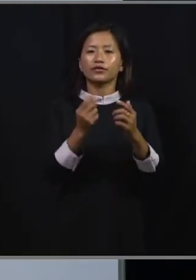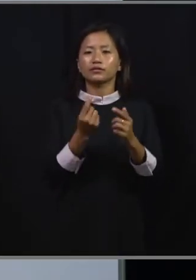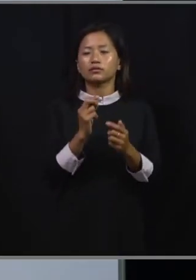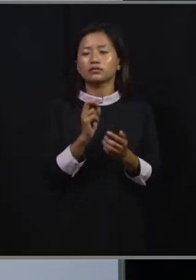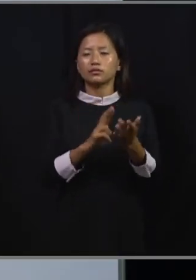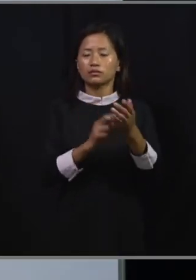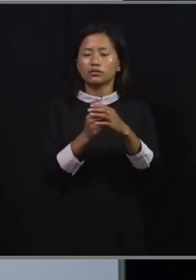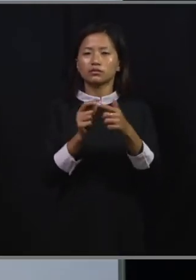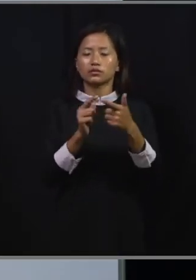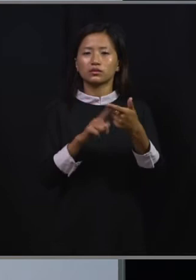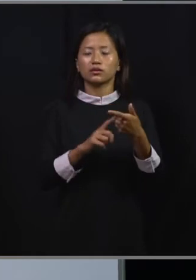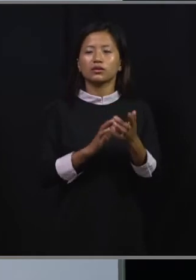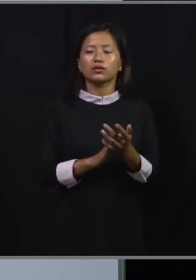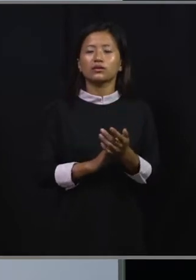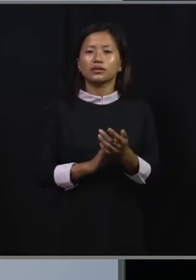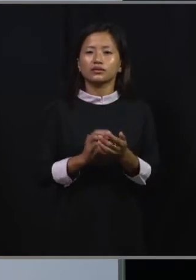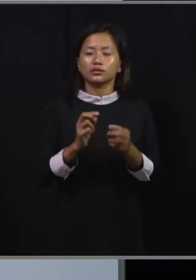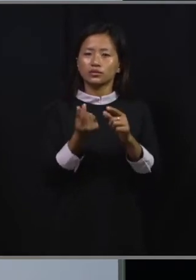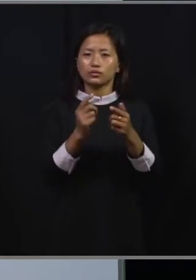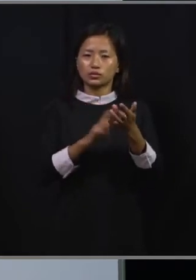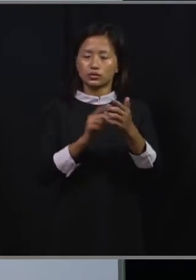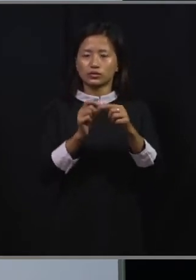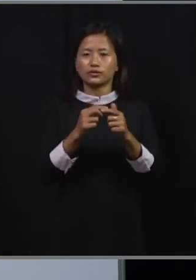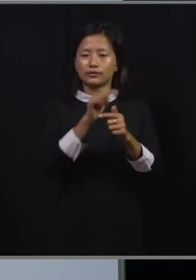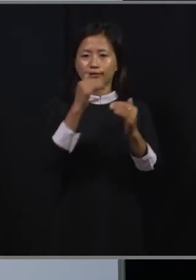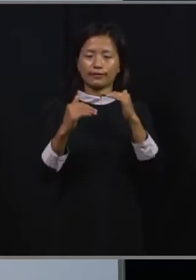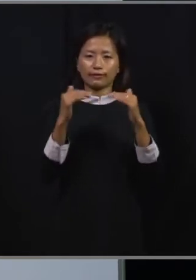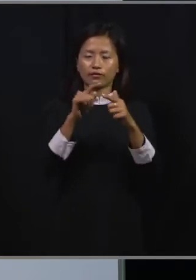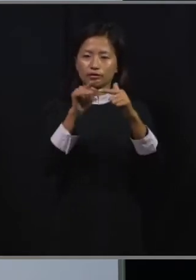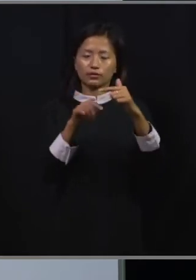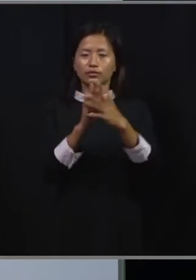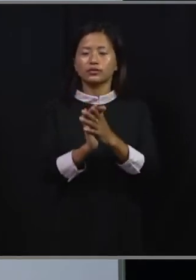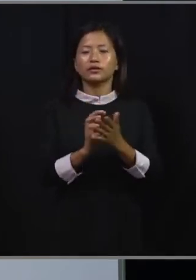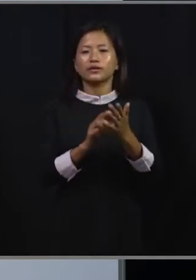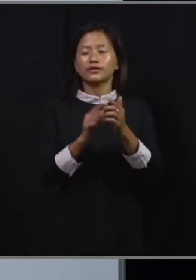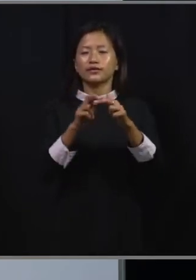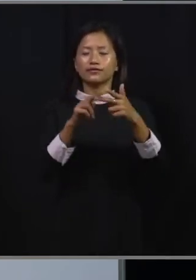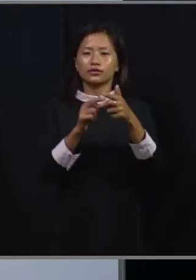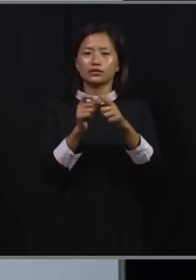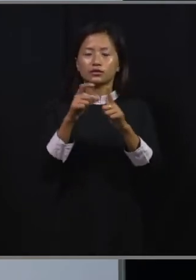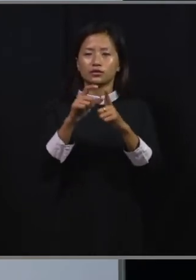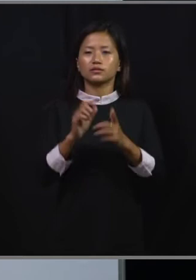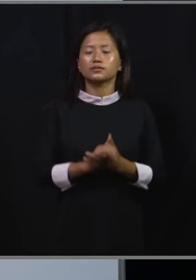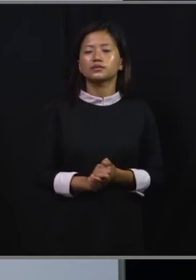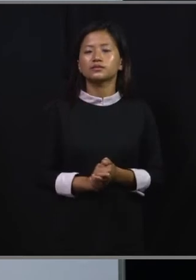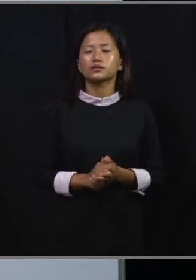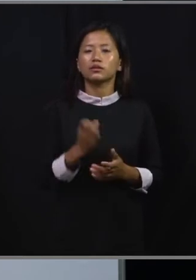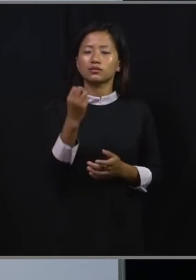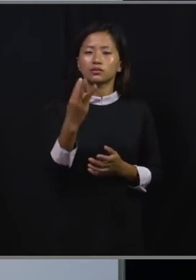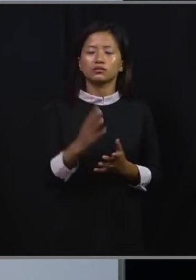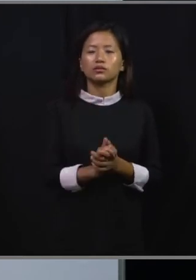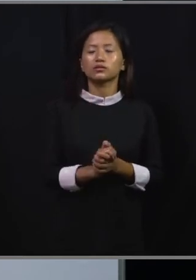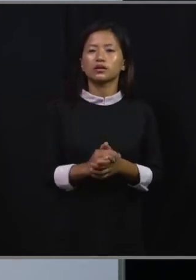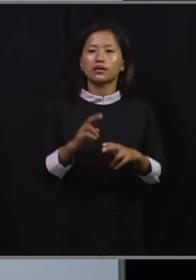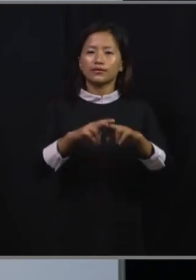naught into D divided by F E. Okay, so if you have any doubt how we calculated this value